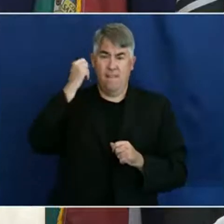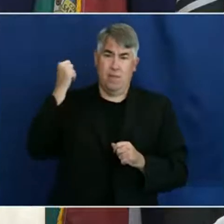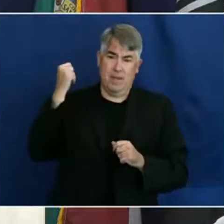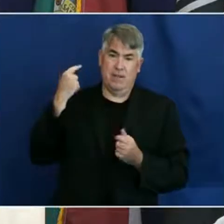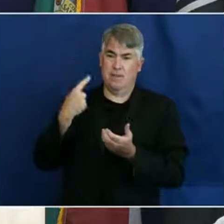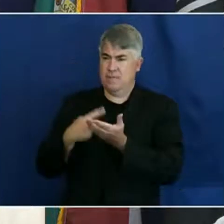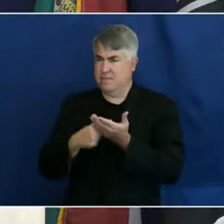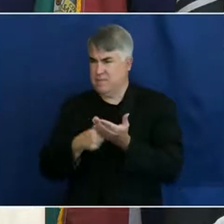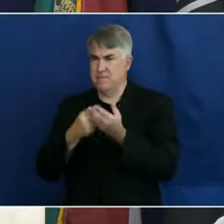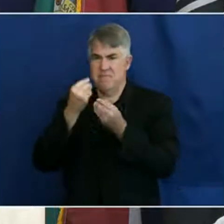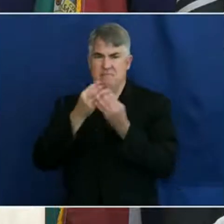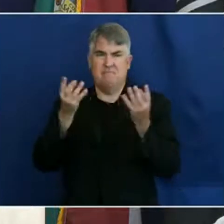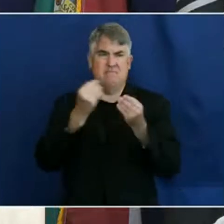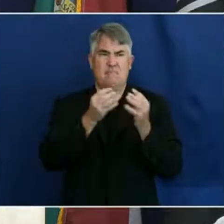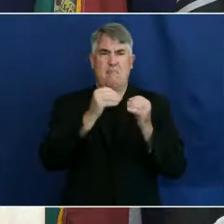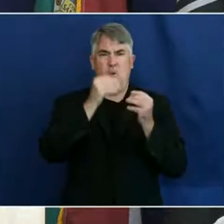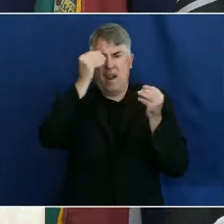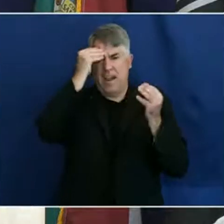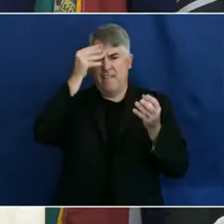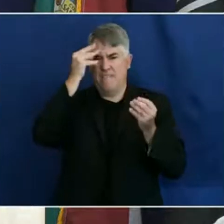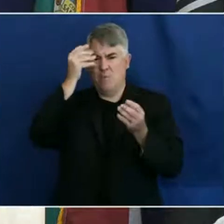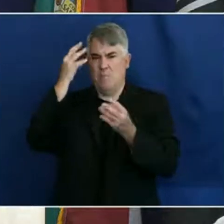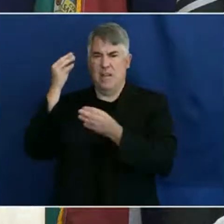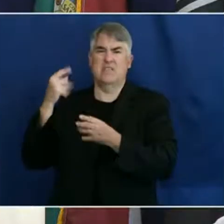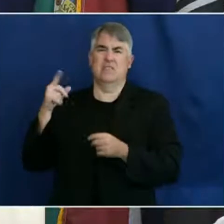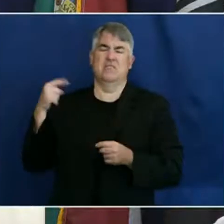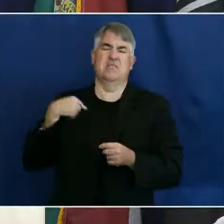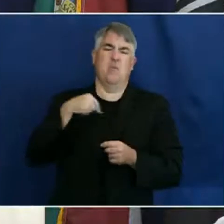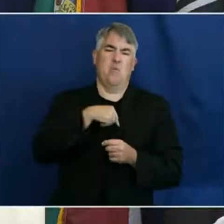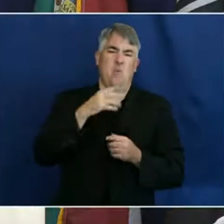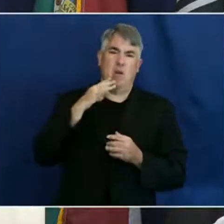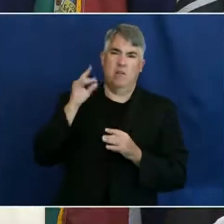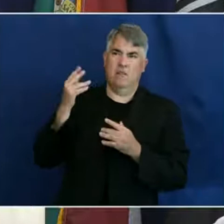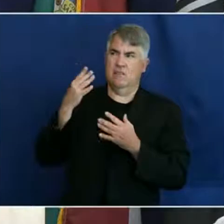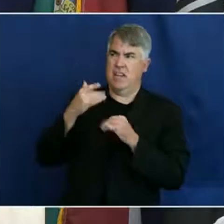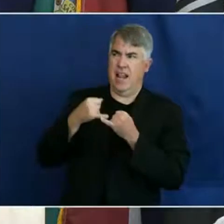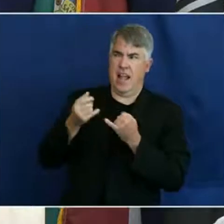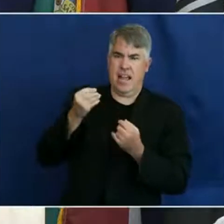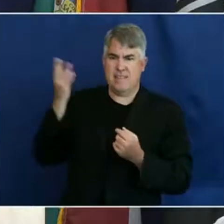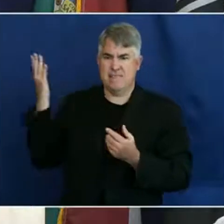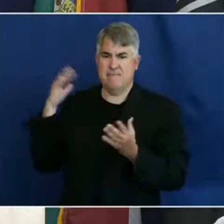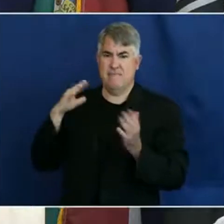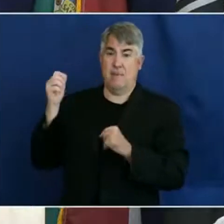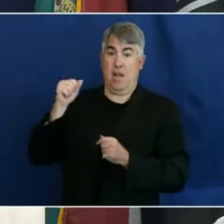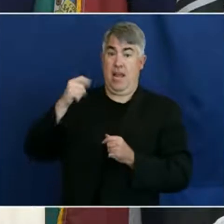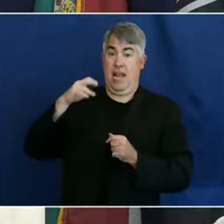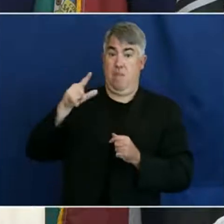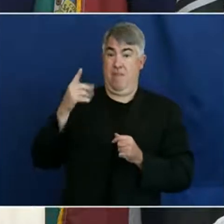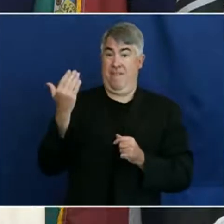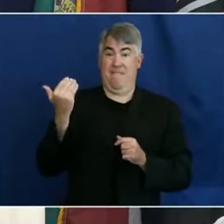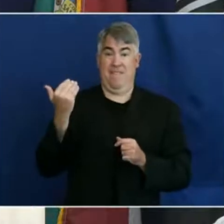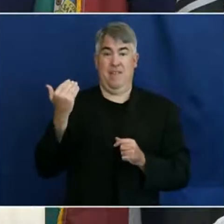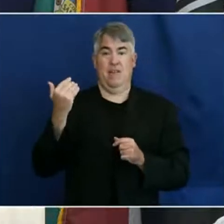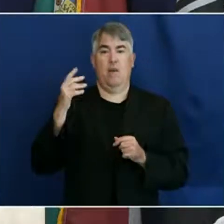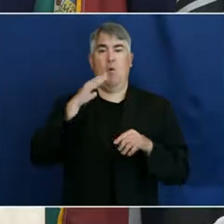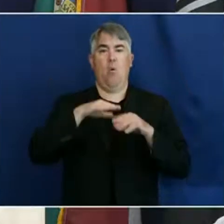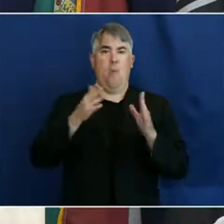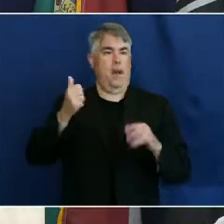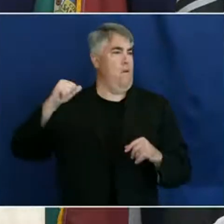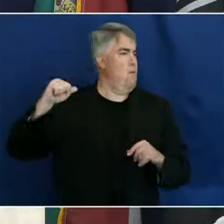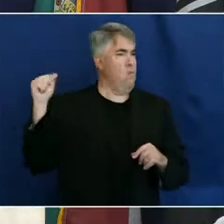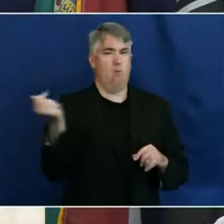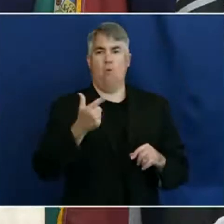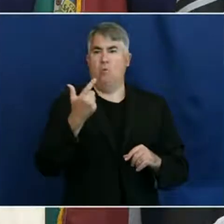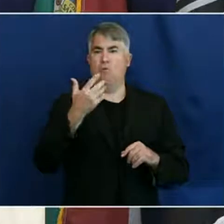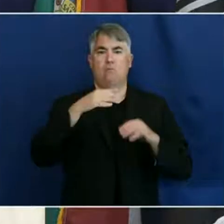about exactly how we will proceed to that June 15th deadline. But on April 15th, vaccines will be open to everyone 16 years and older,